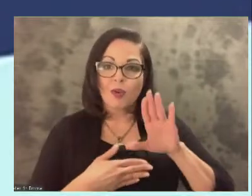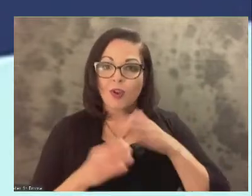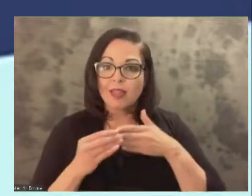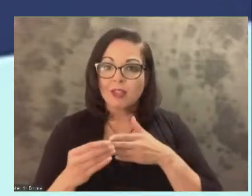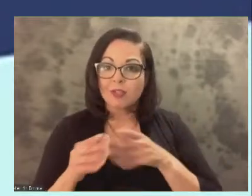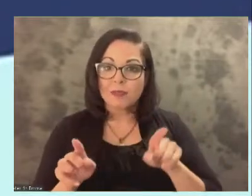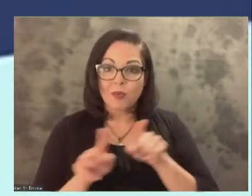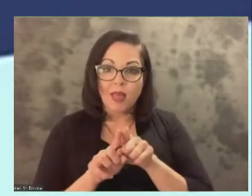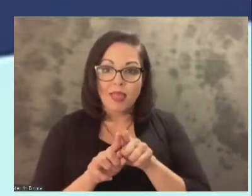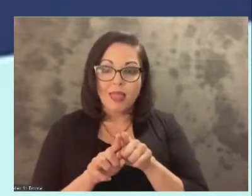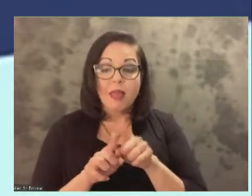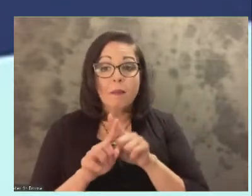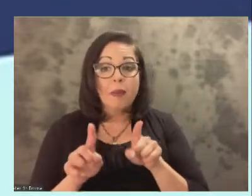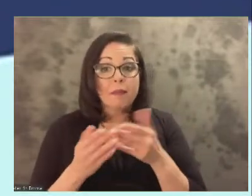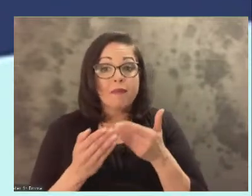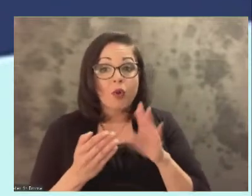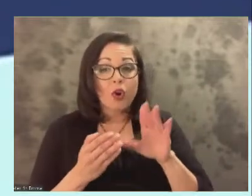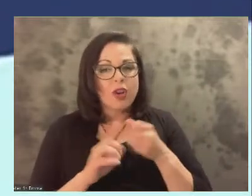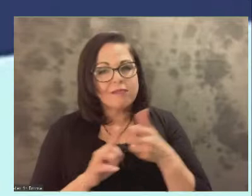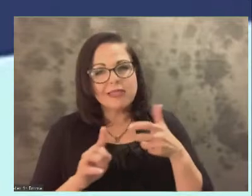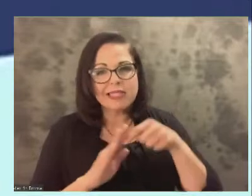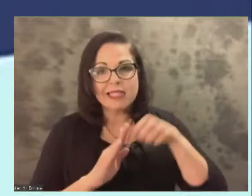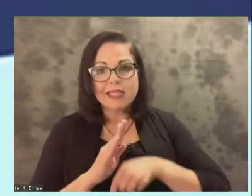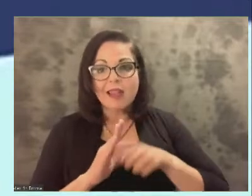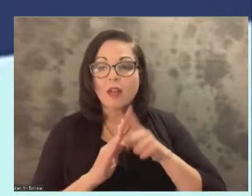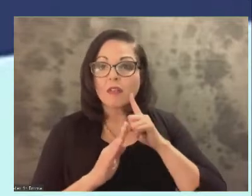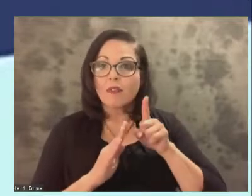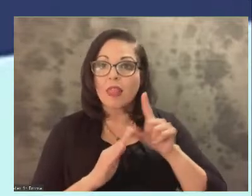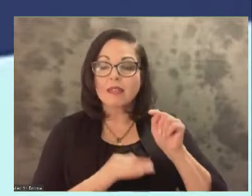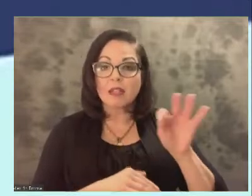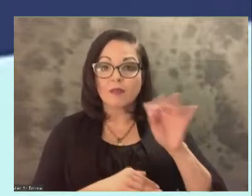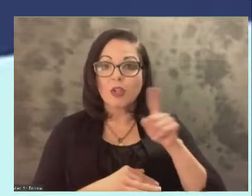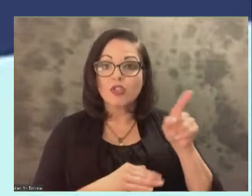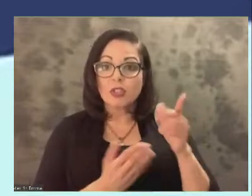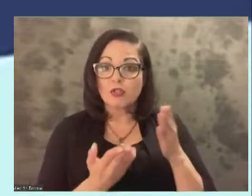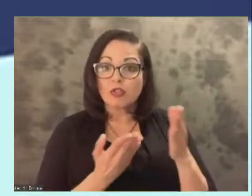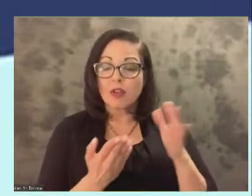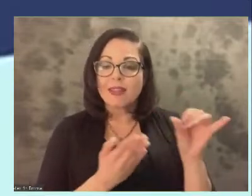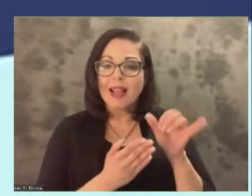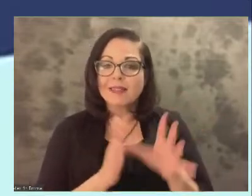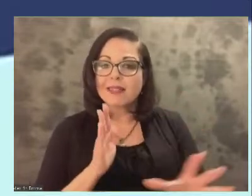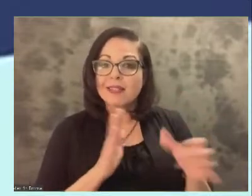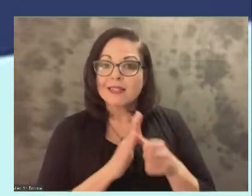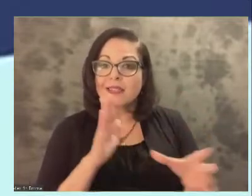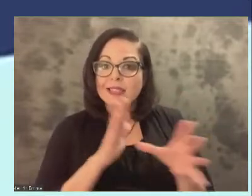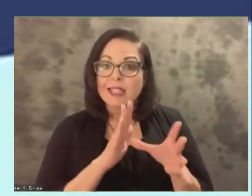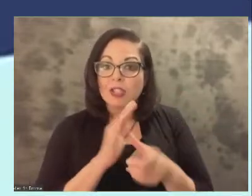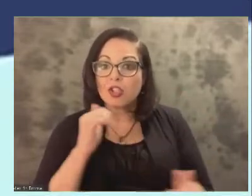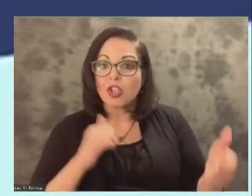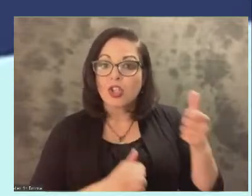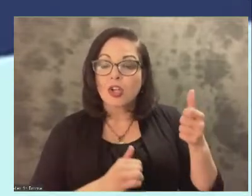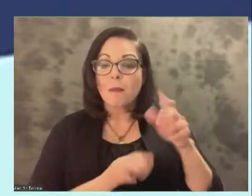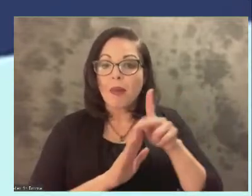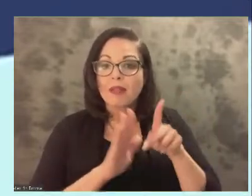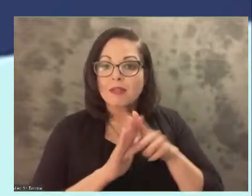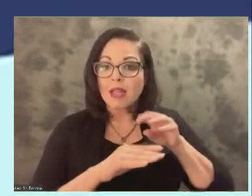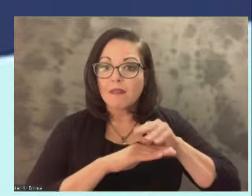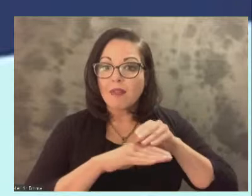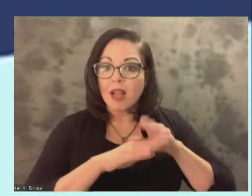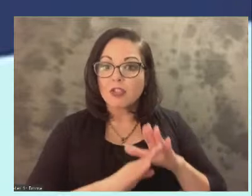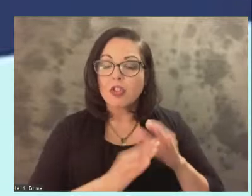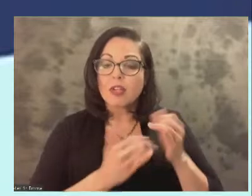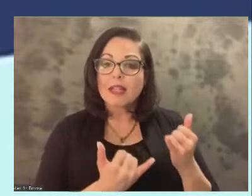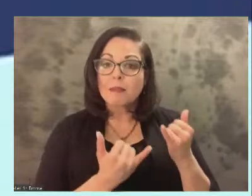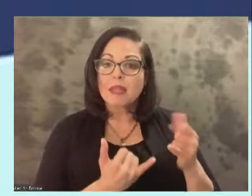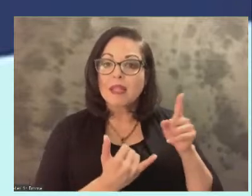well. Before her detail to the task force, Dr. Okafor served as a Senior Policy Advisor in the immediate office of